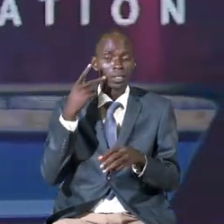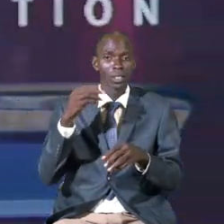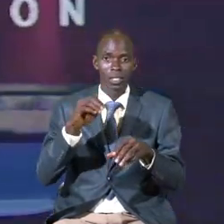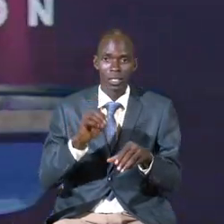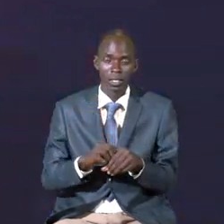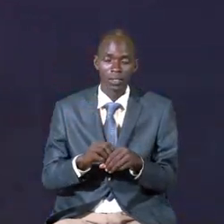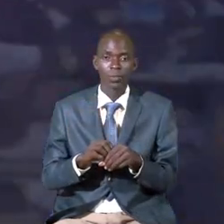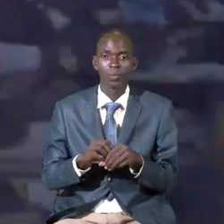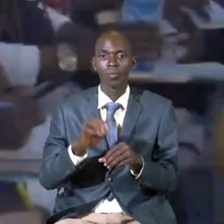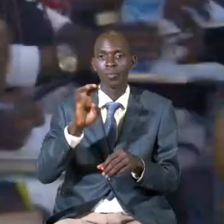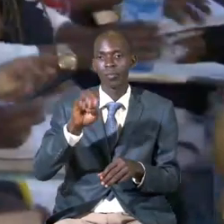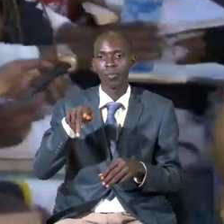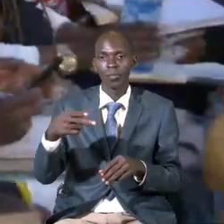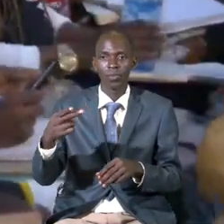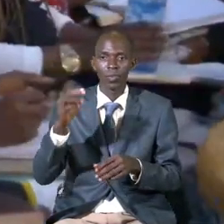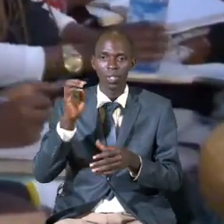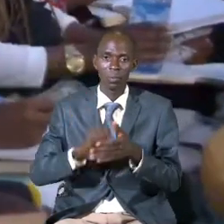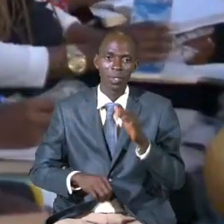chapter 4